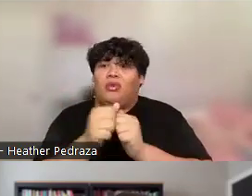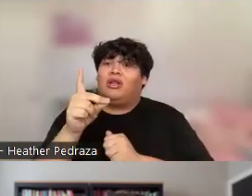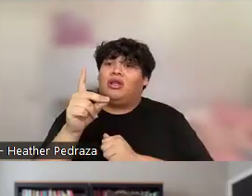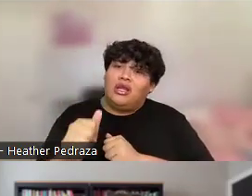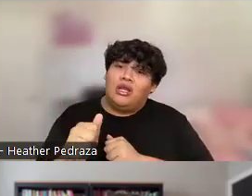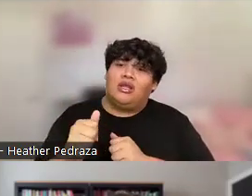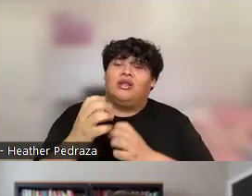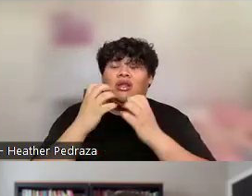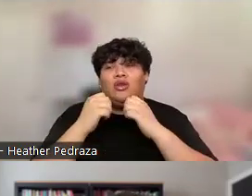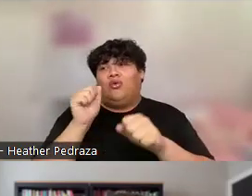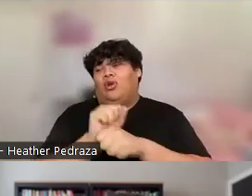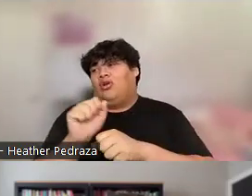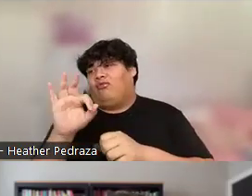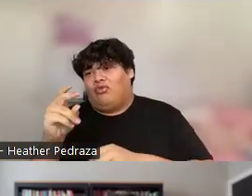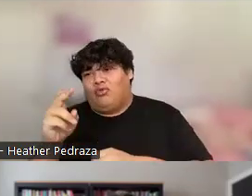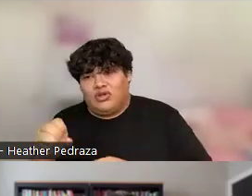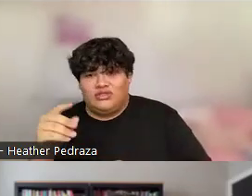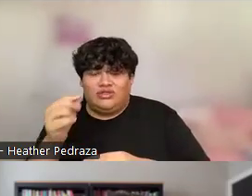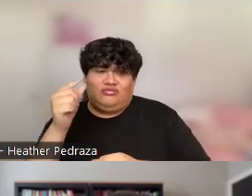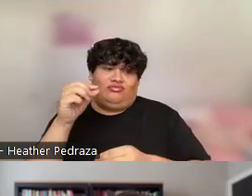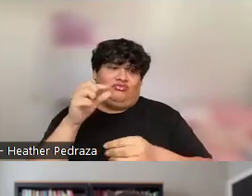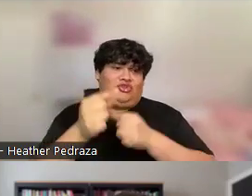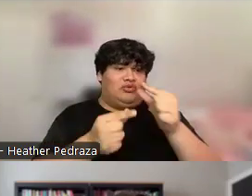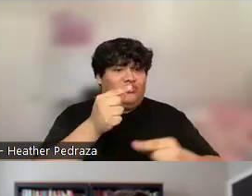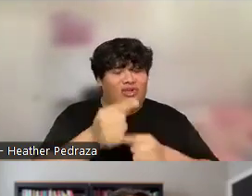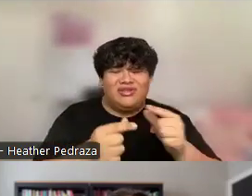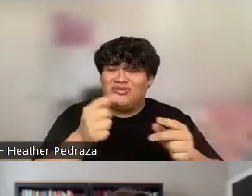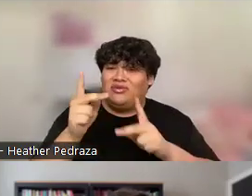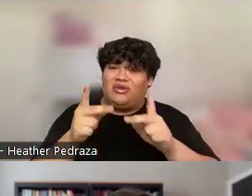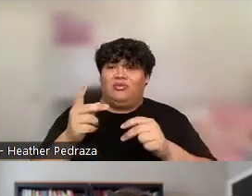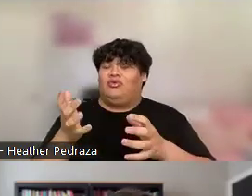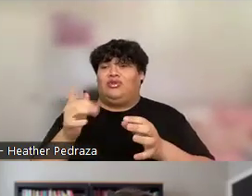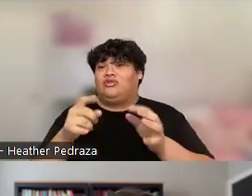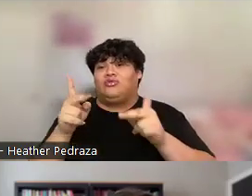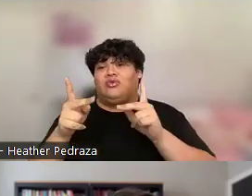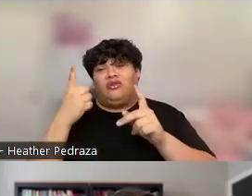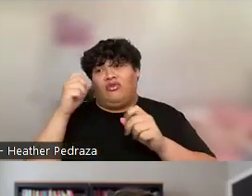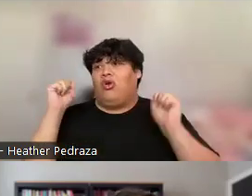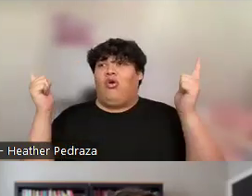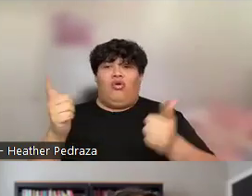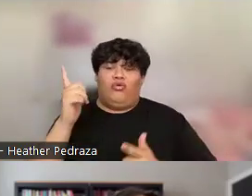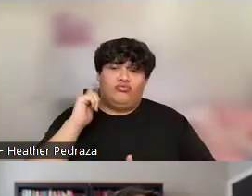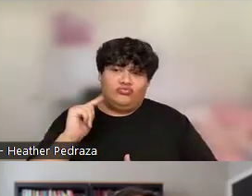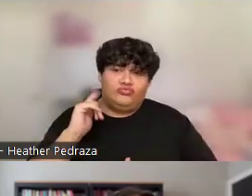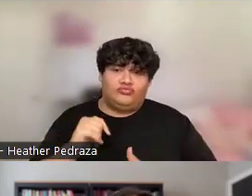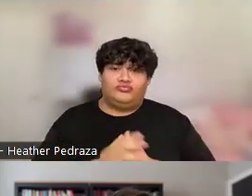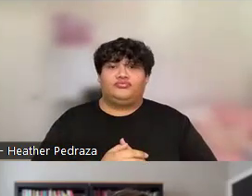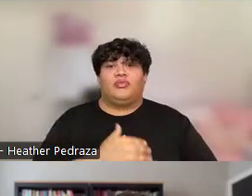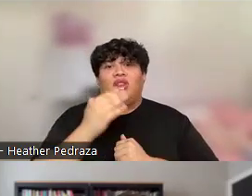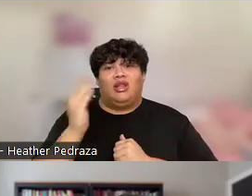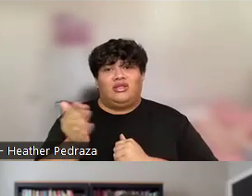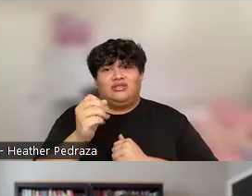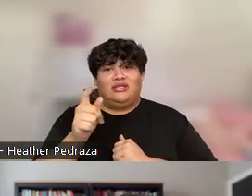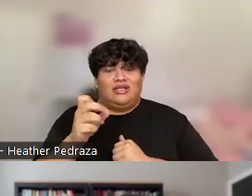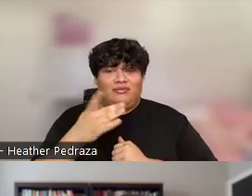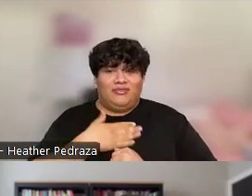care workforce, intergenerational priorities. So it really is for all Californians. Next slide, please.